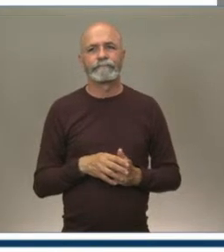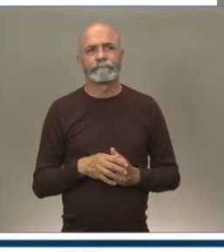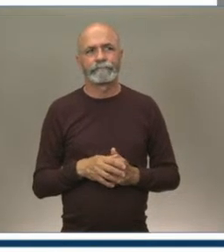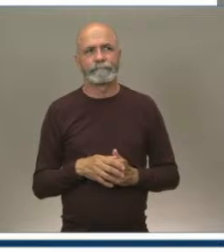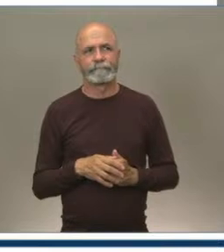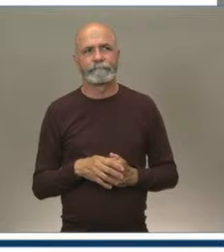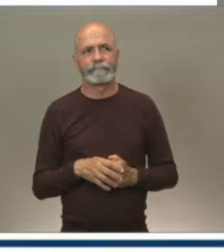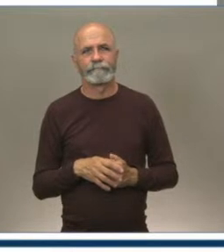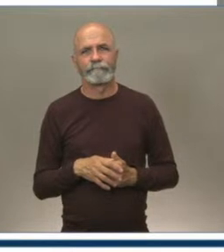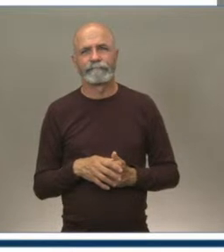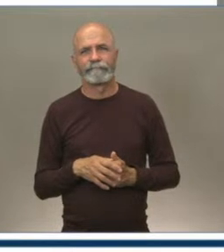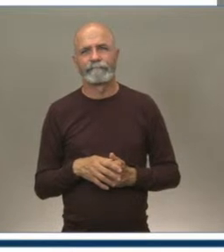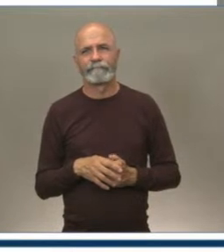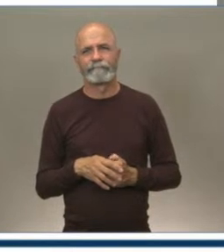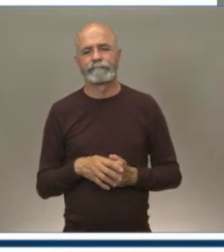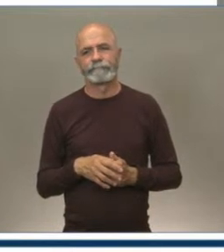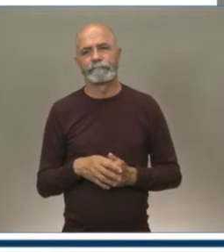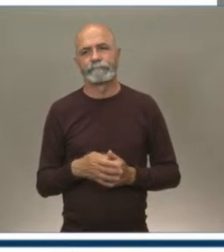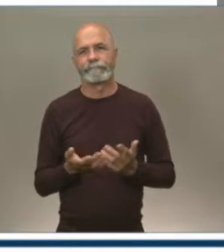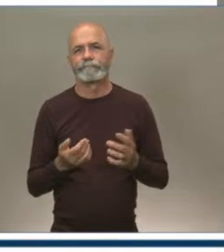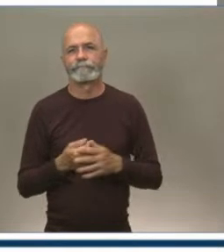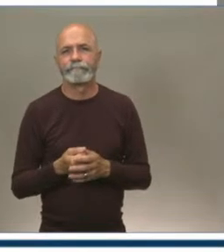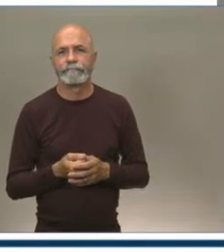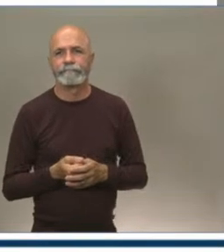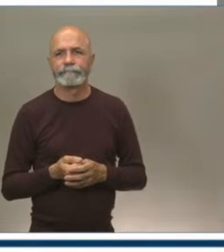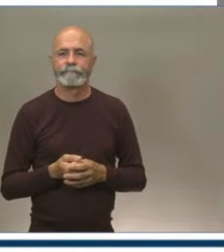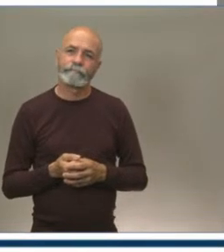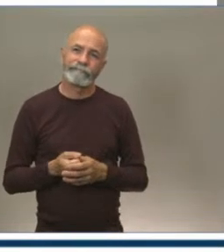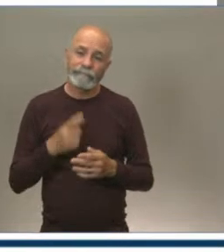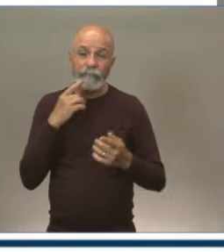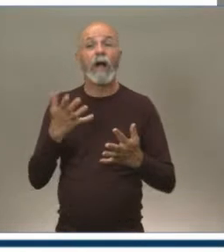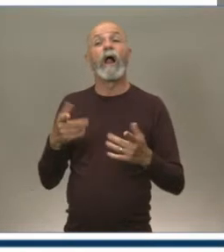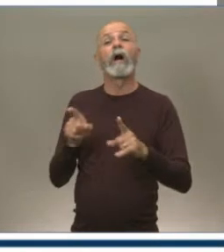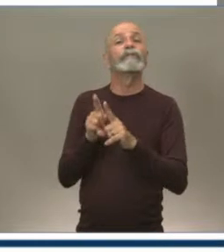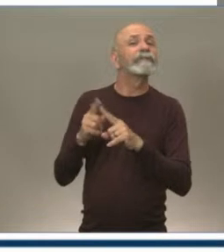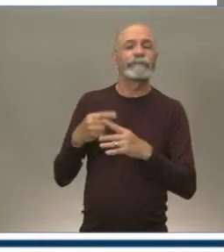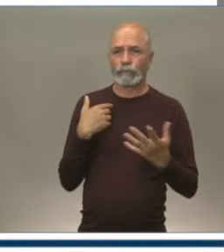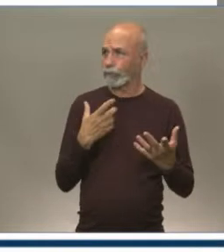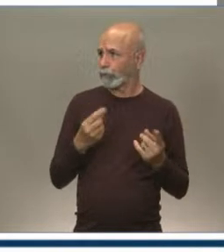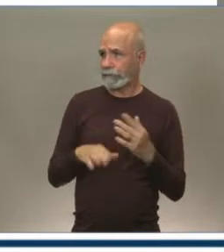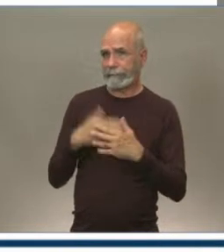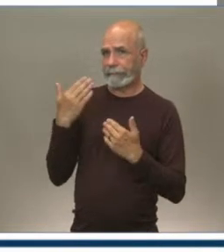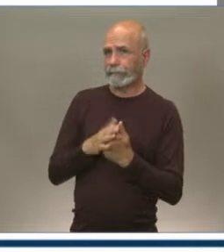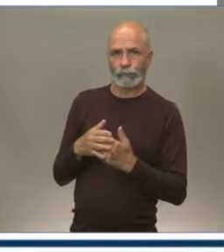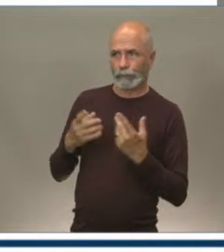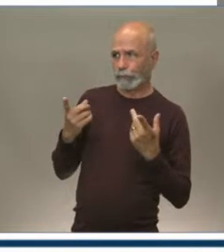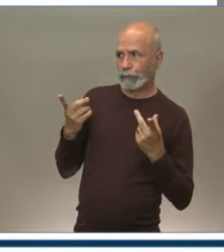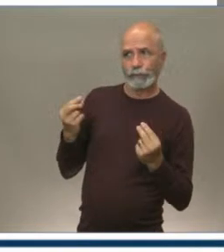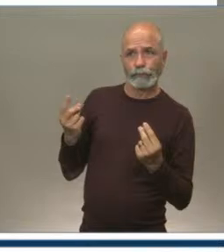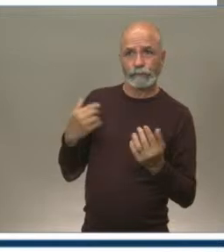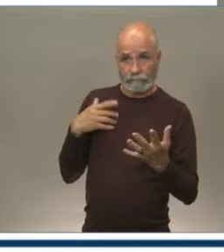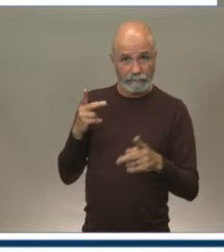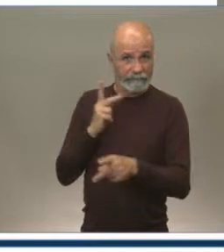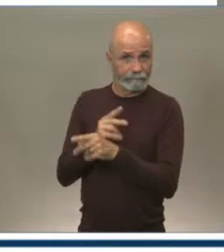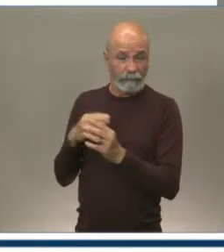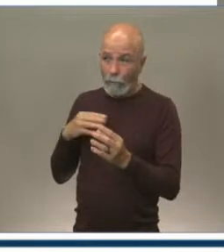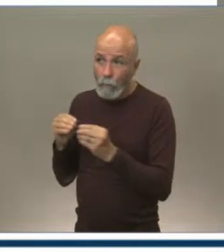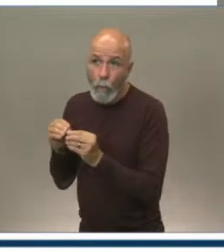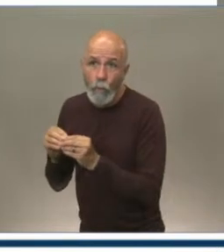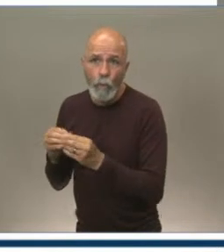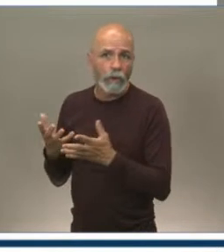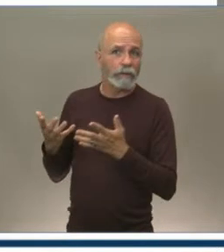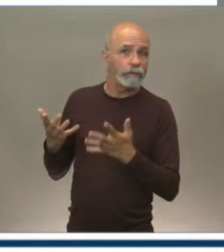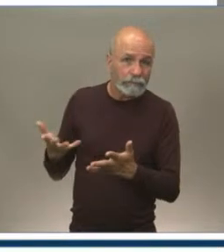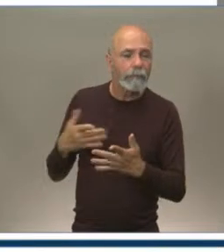province and what more we might need to do. But as I said in my remarks, a critical piece is getting people tested,